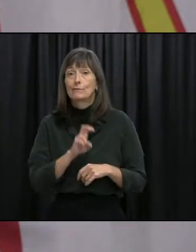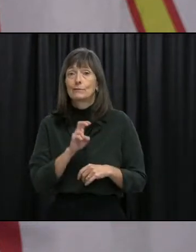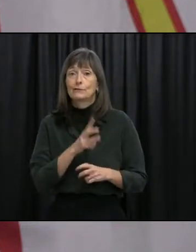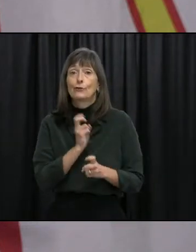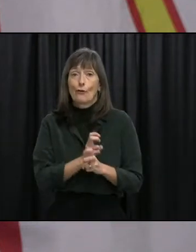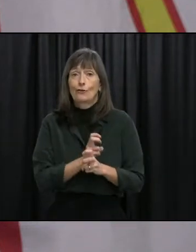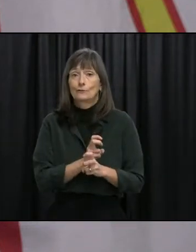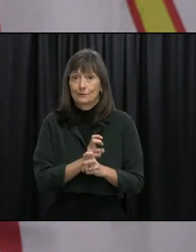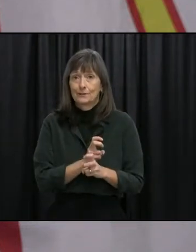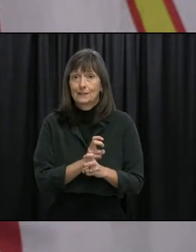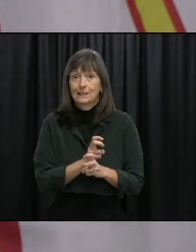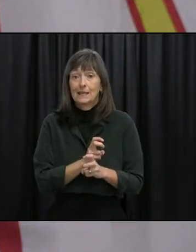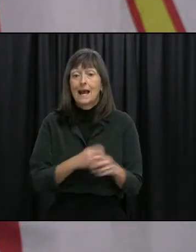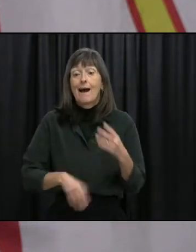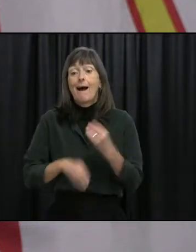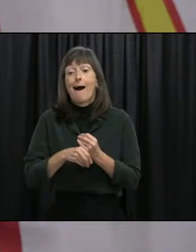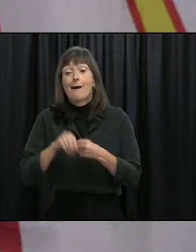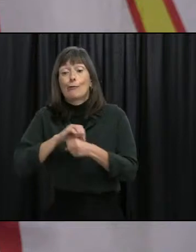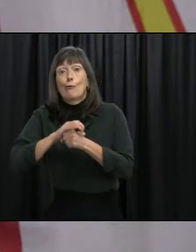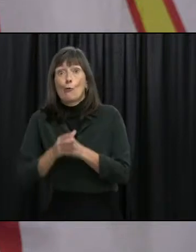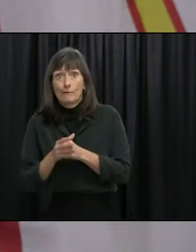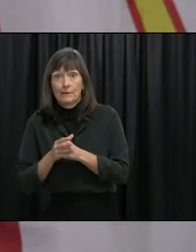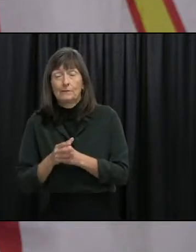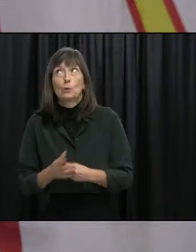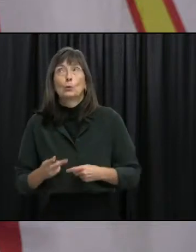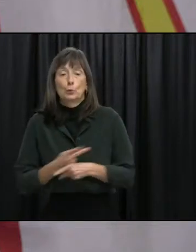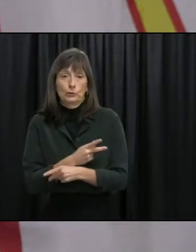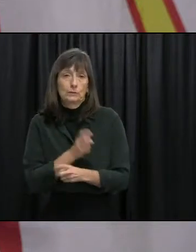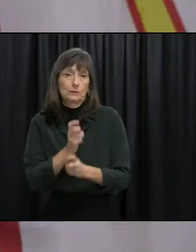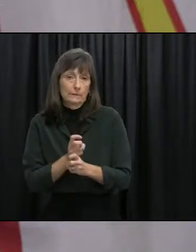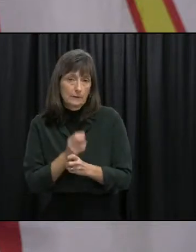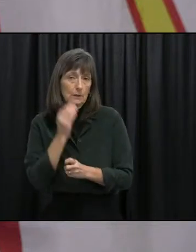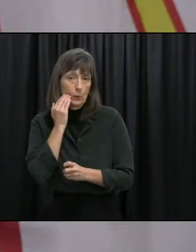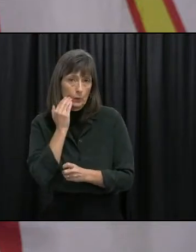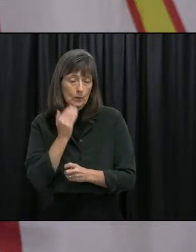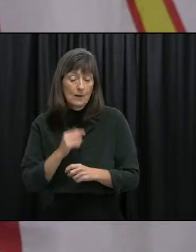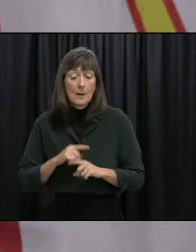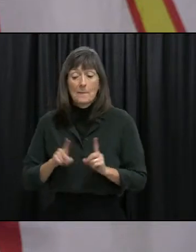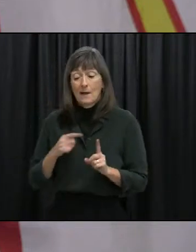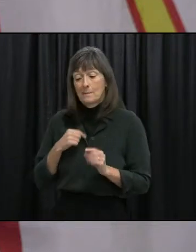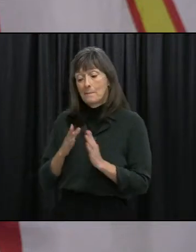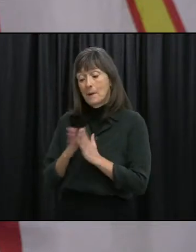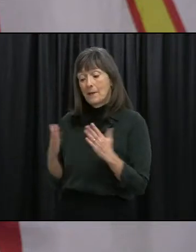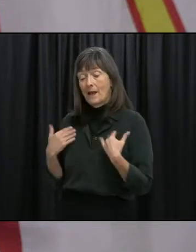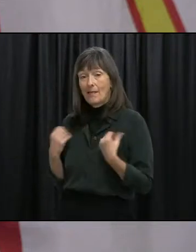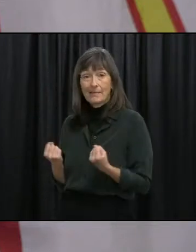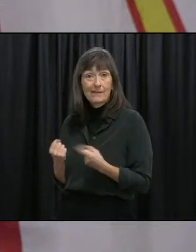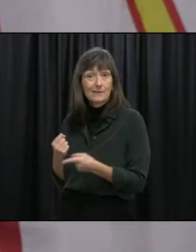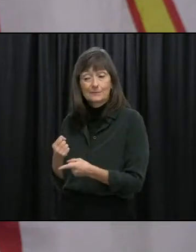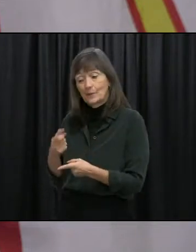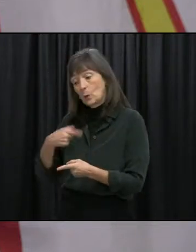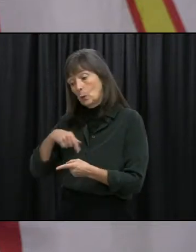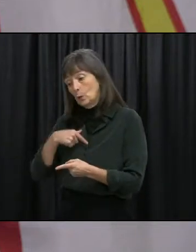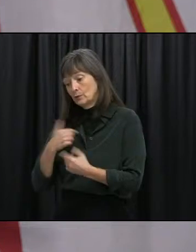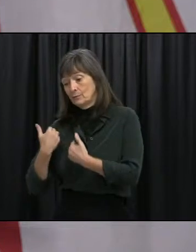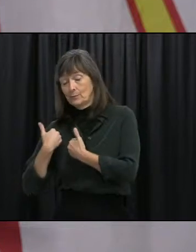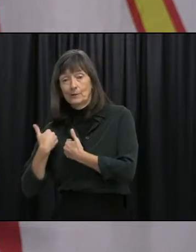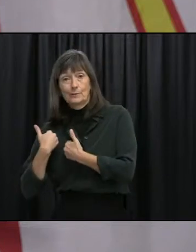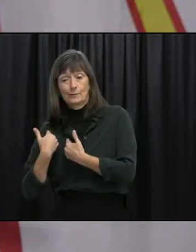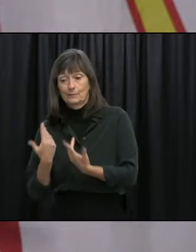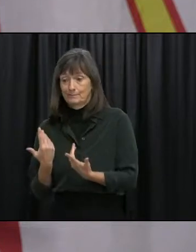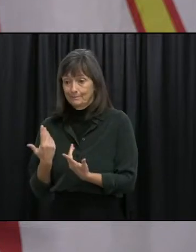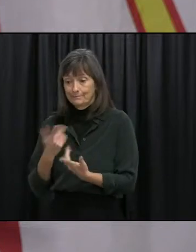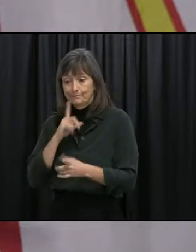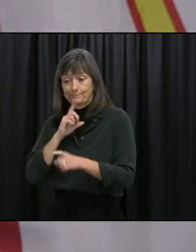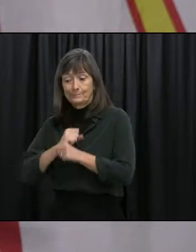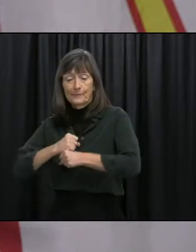even COVID makes it more difficult. But in public health, we are charged with being